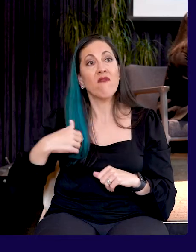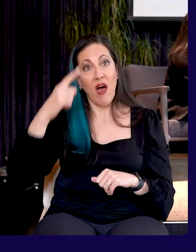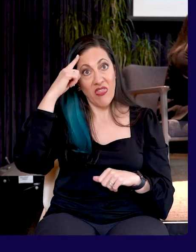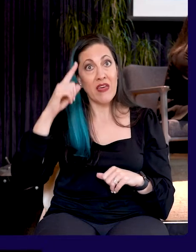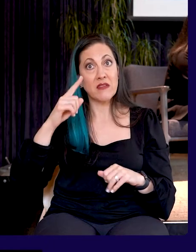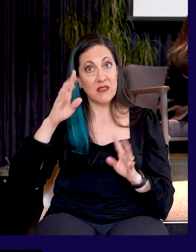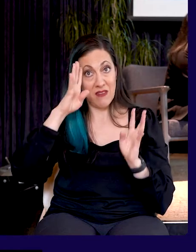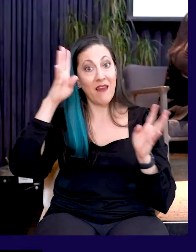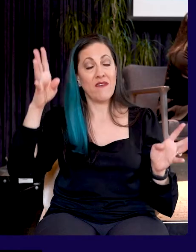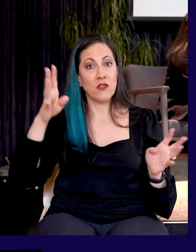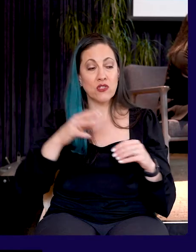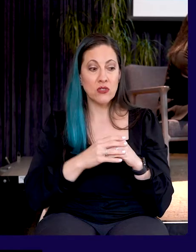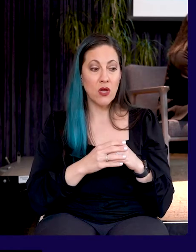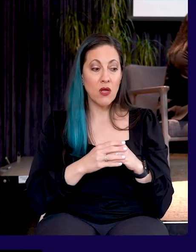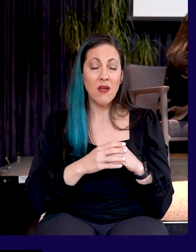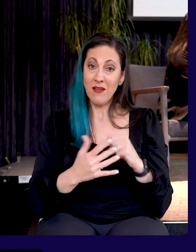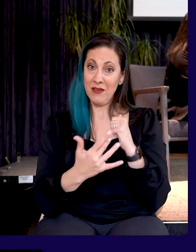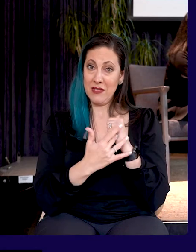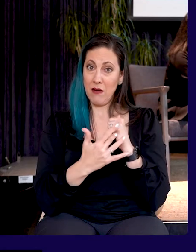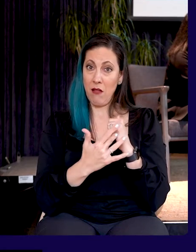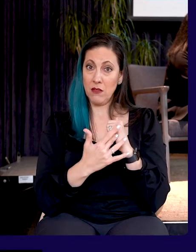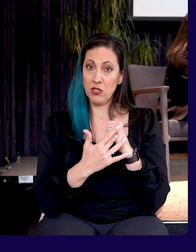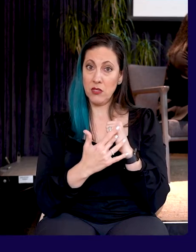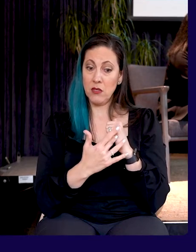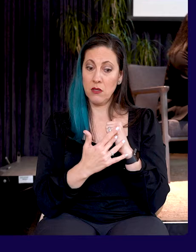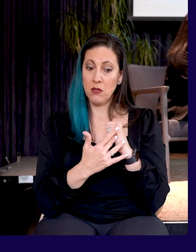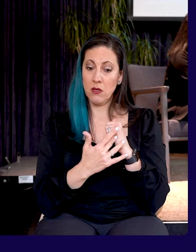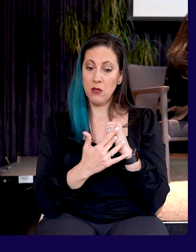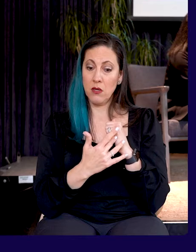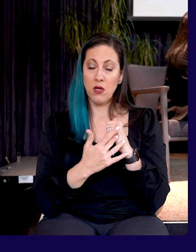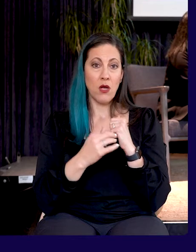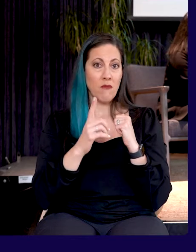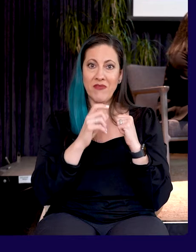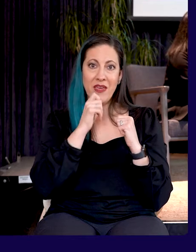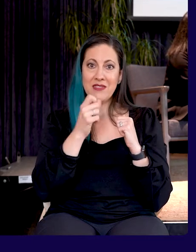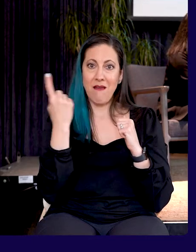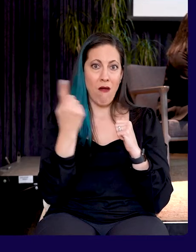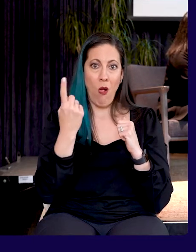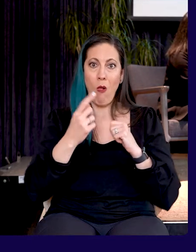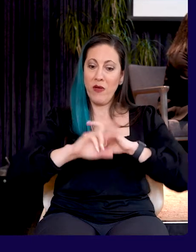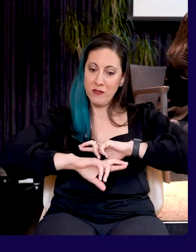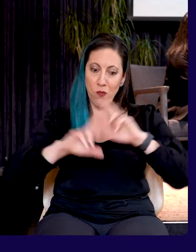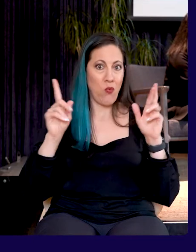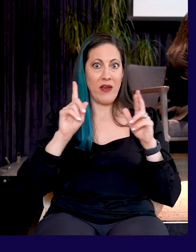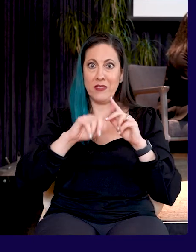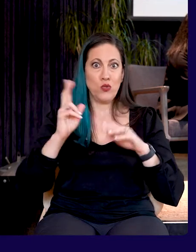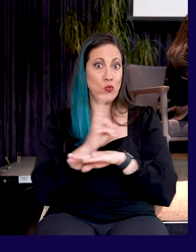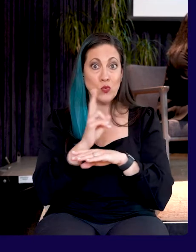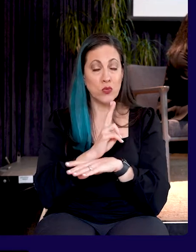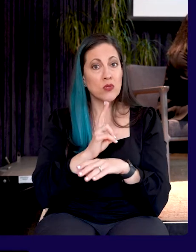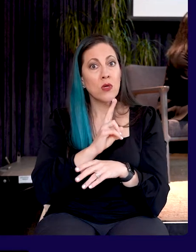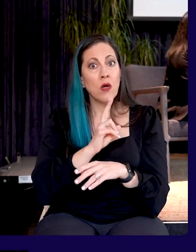is an innovation, is that technology shouldn't land in the workplace fully cooked. Workers themselves should